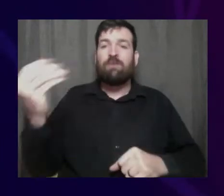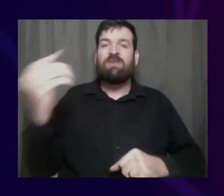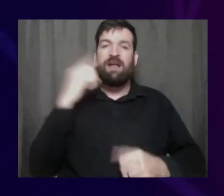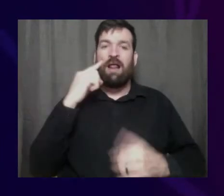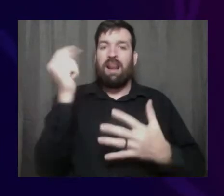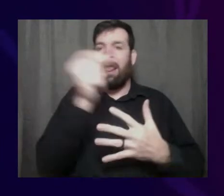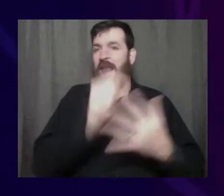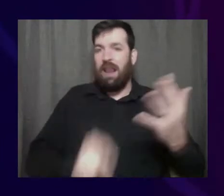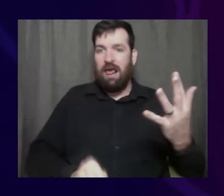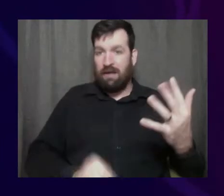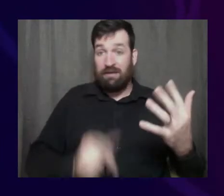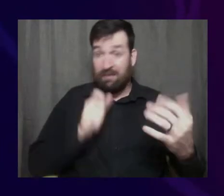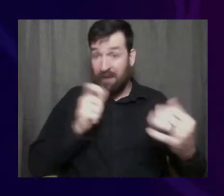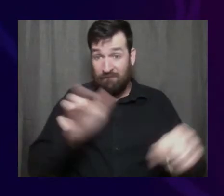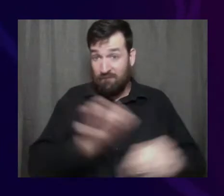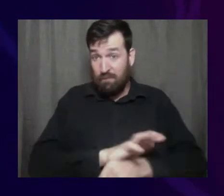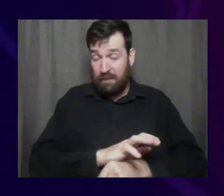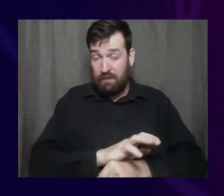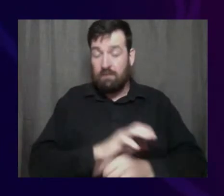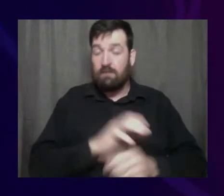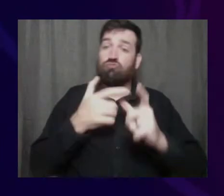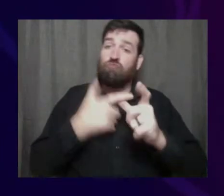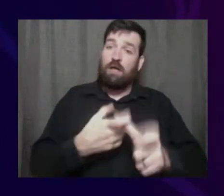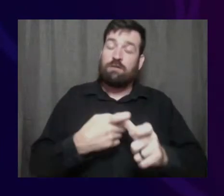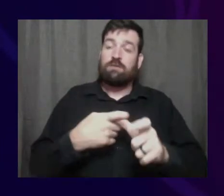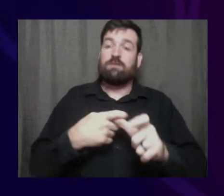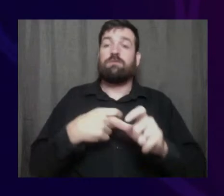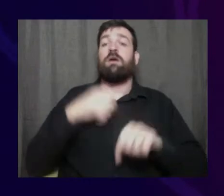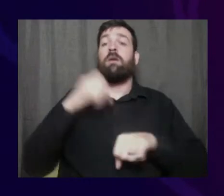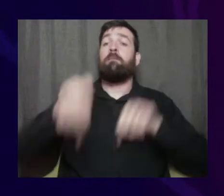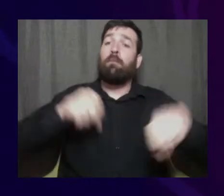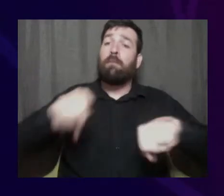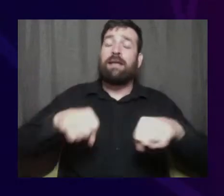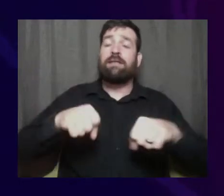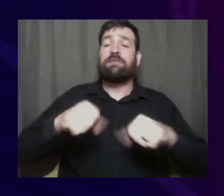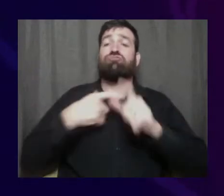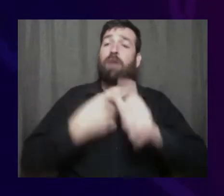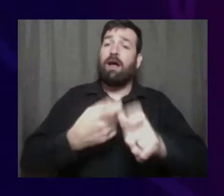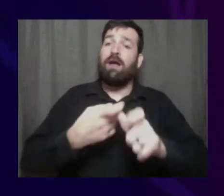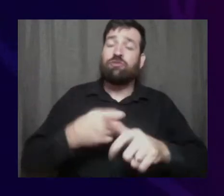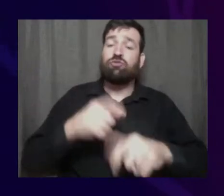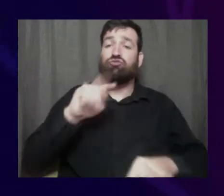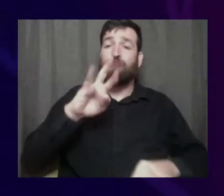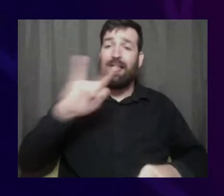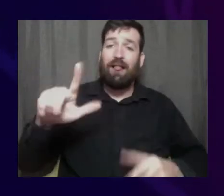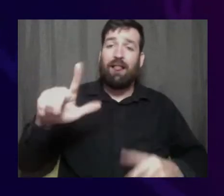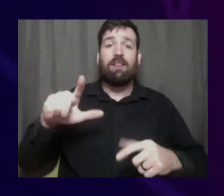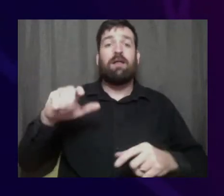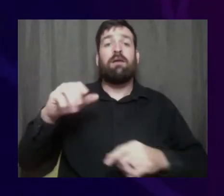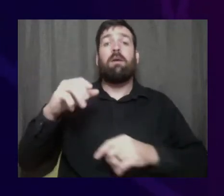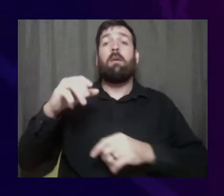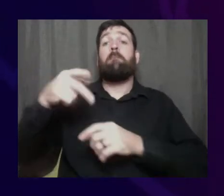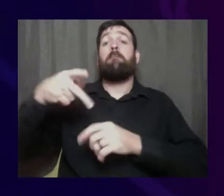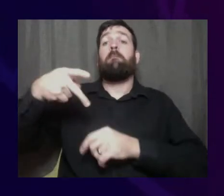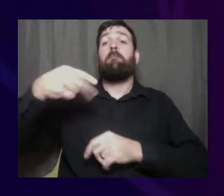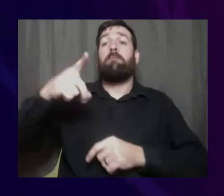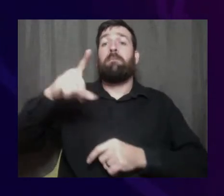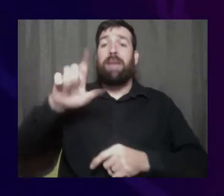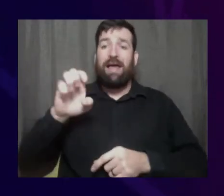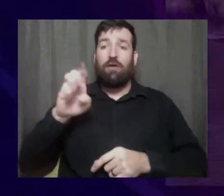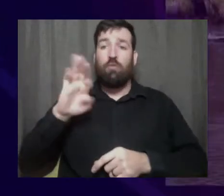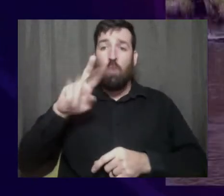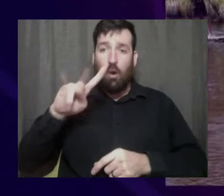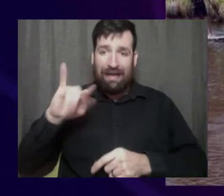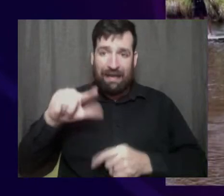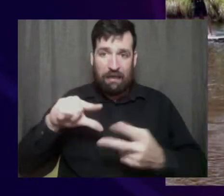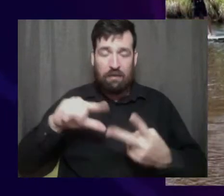exhaustive list. He runs mountain bikes, trail runs, regularly goes paddle boarding and alpine touring. That's when you